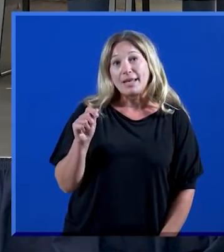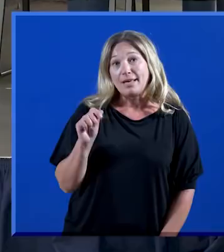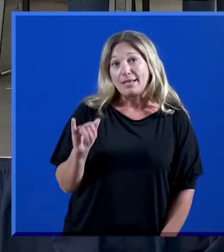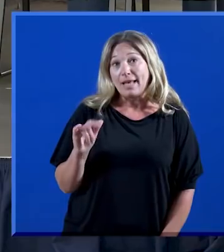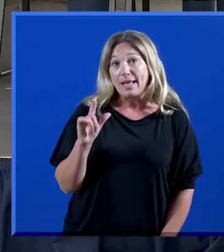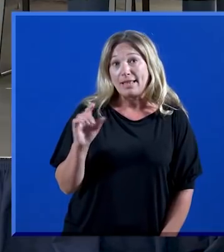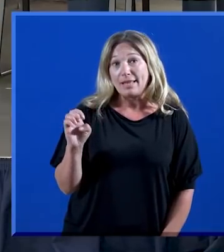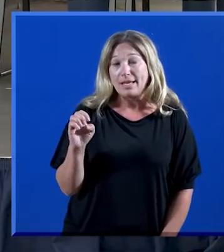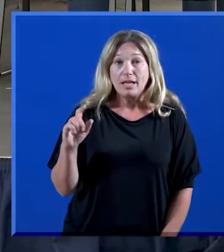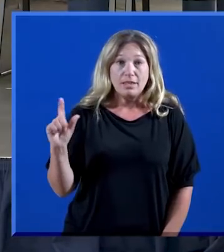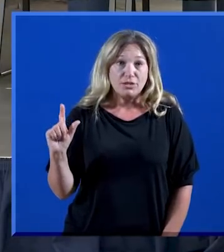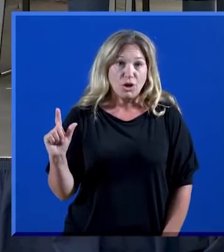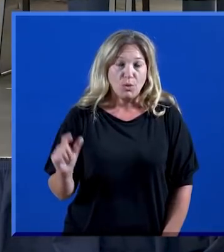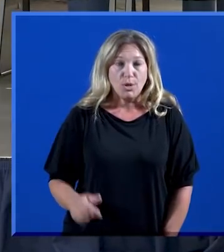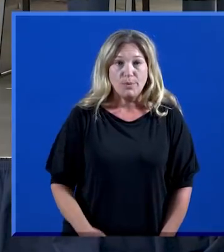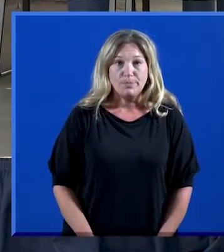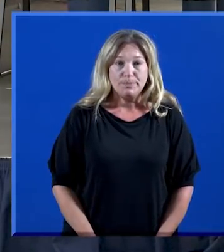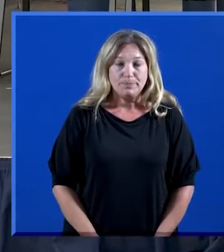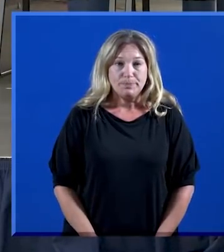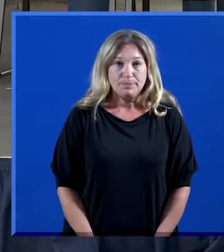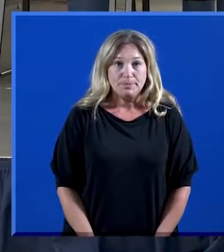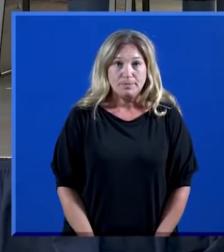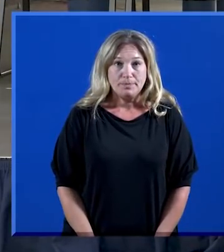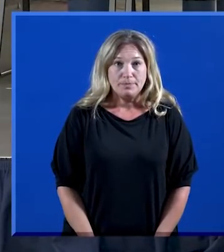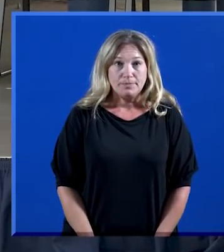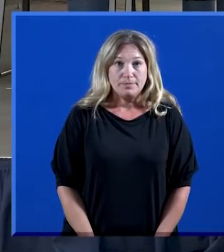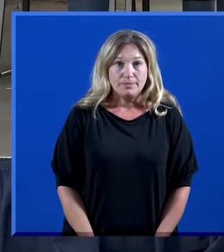Kaylee Lazaro.